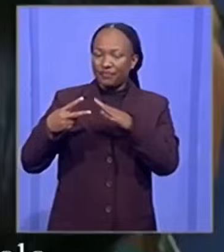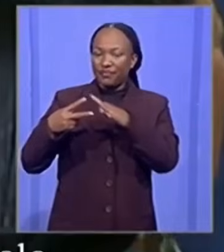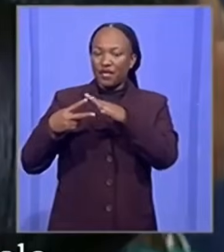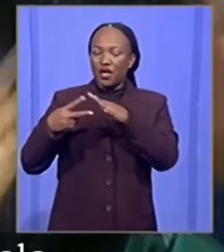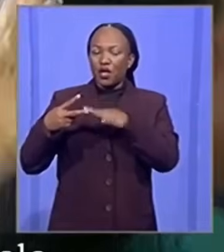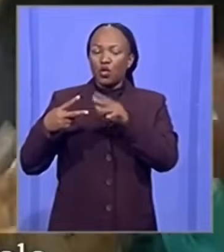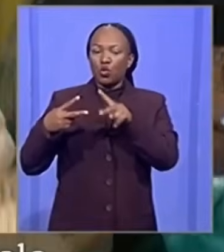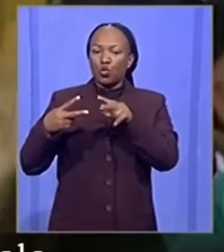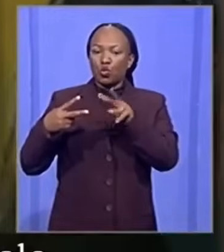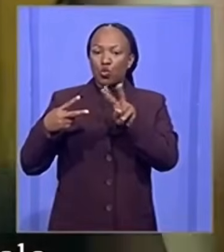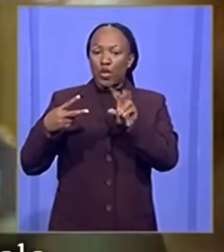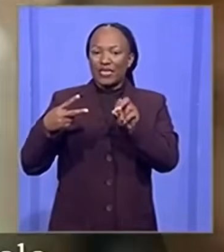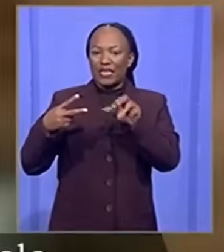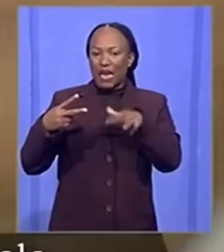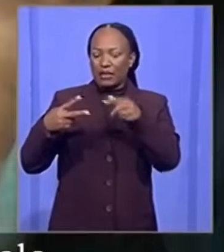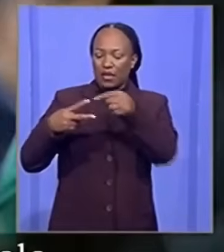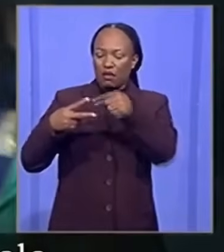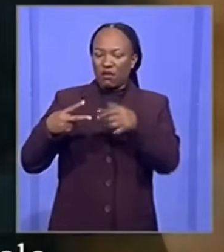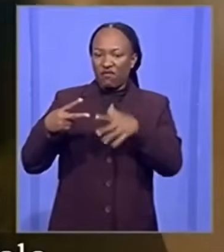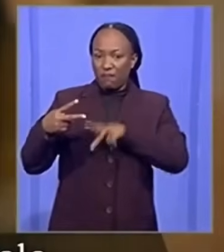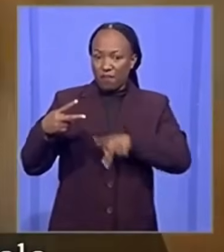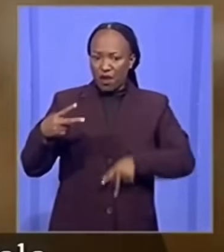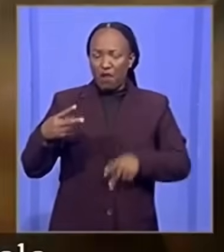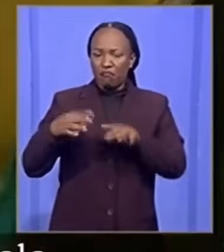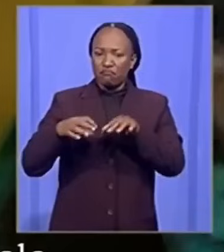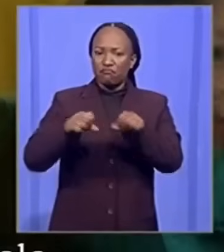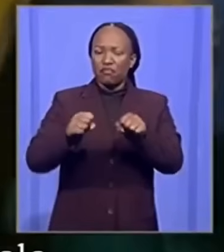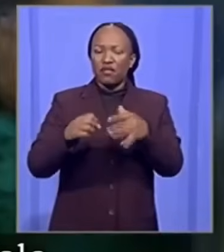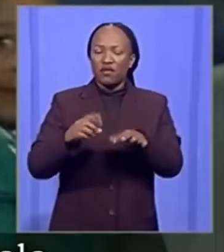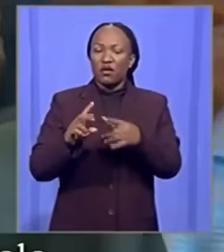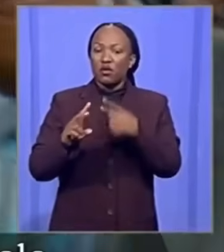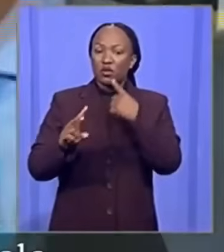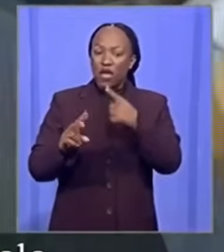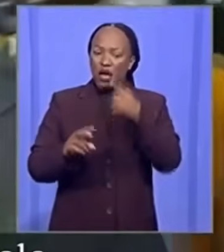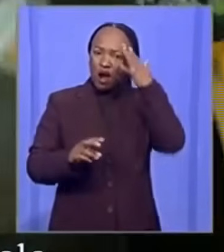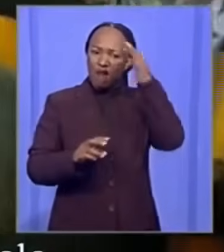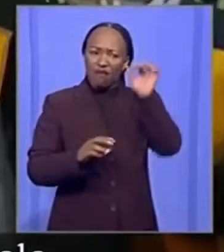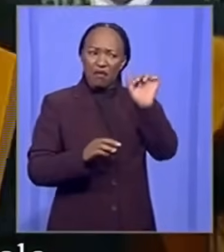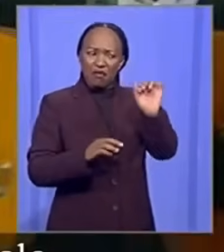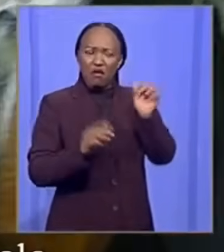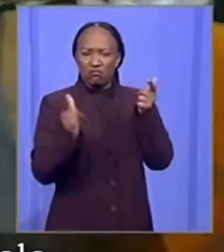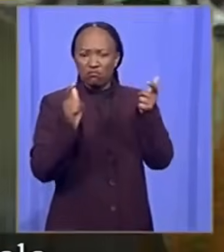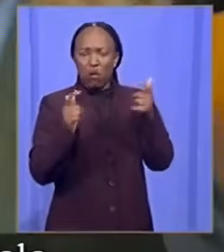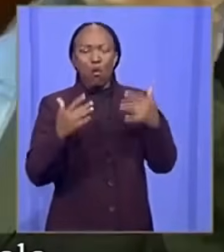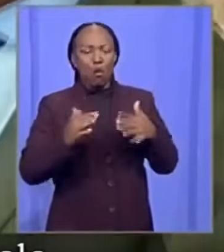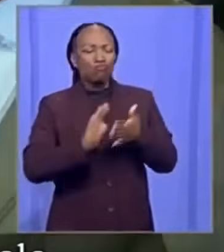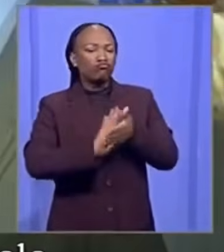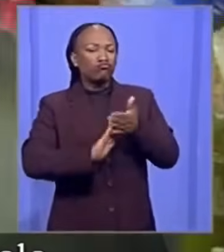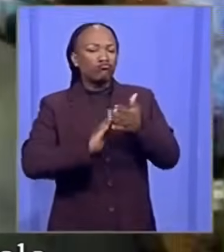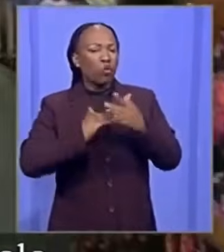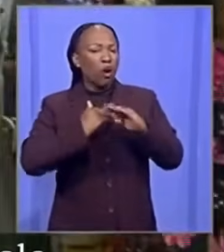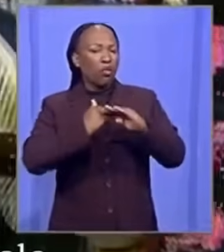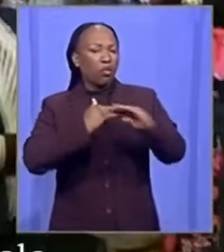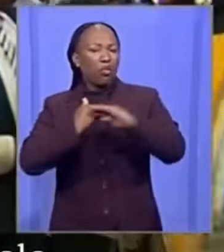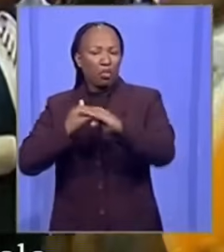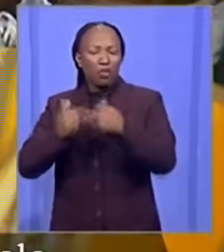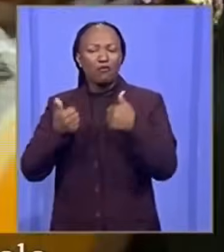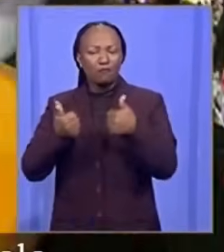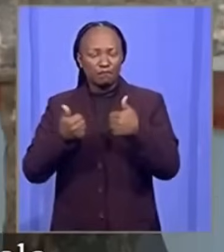2019. O re mmušo wa gagwe o šomile wa letsogo kgaoga go tliša boitekanelo le pušo ya maleba. Ge ke fihla